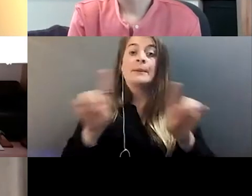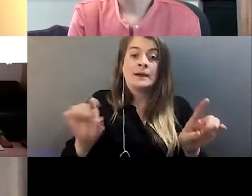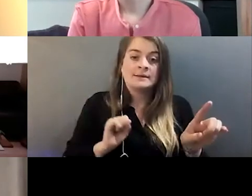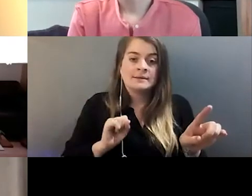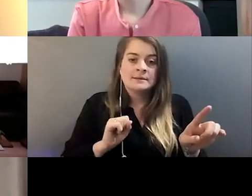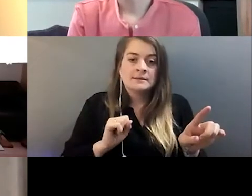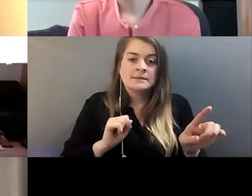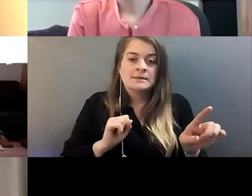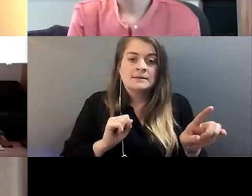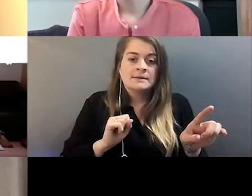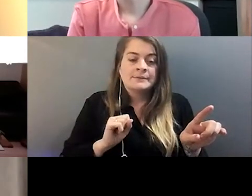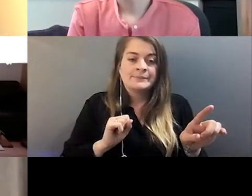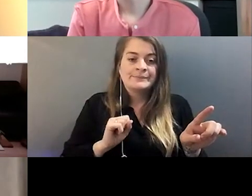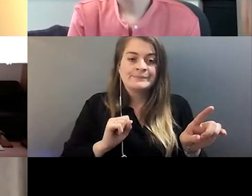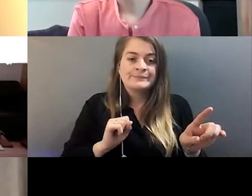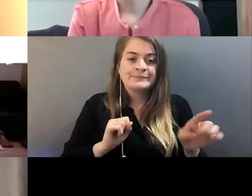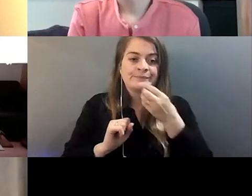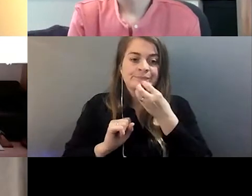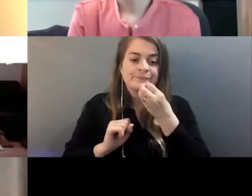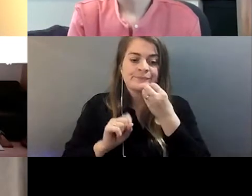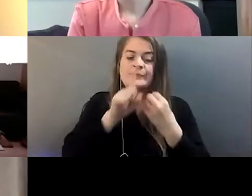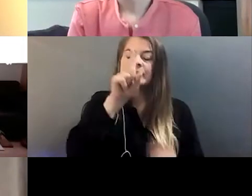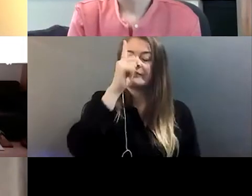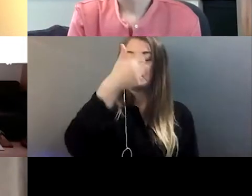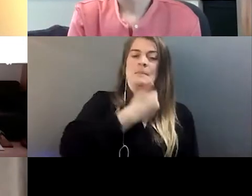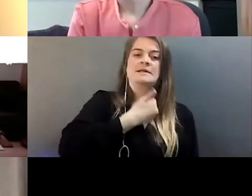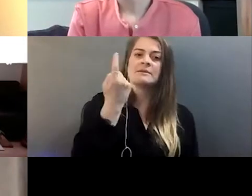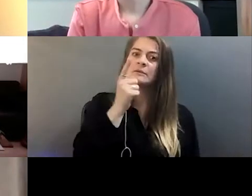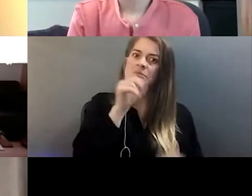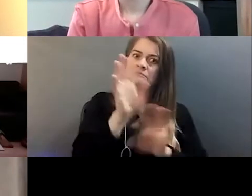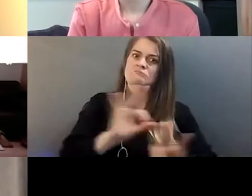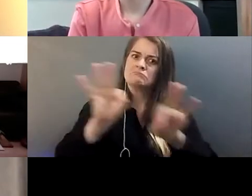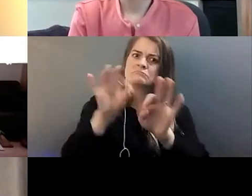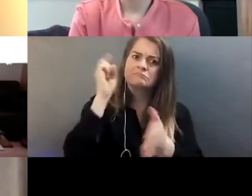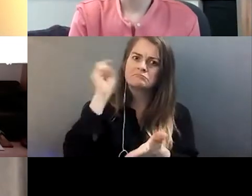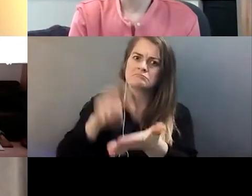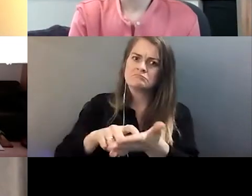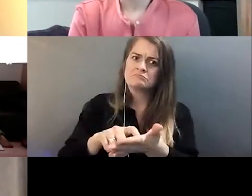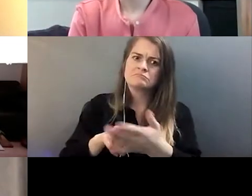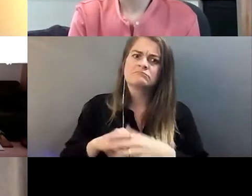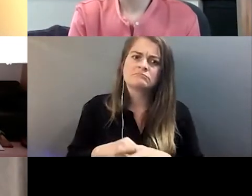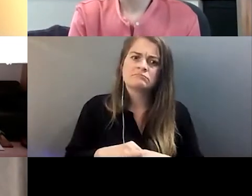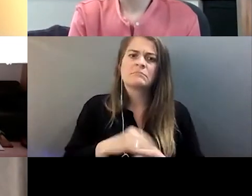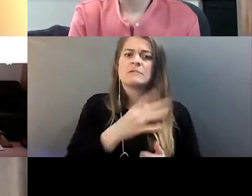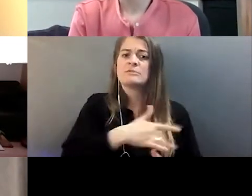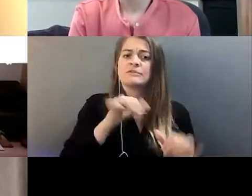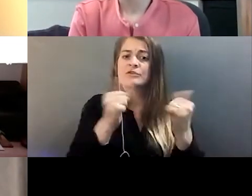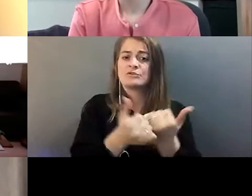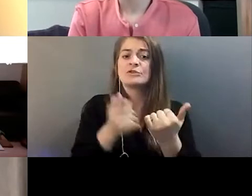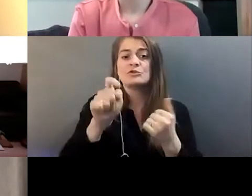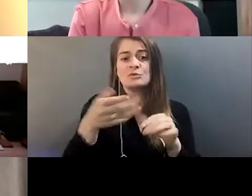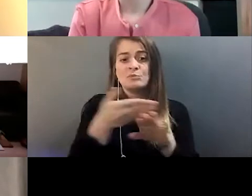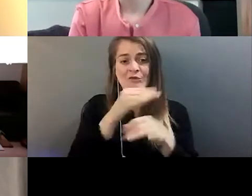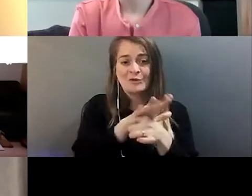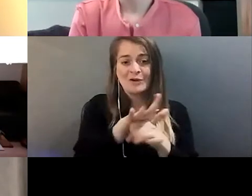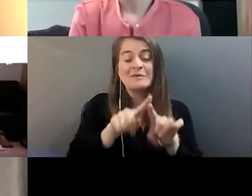one of the things that was very striking for me, and I thought we should be having this provincial association before COVID. Of all